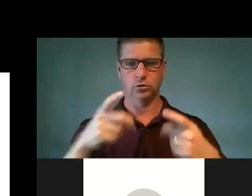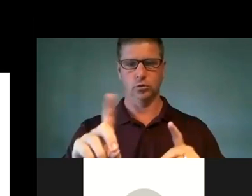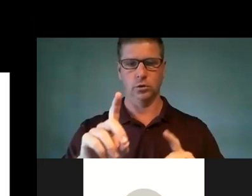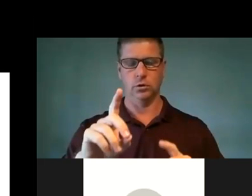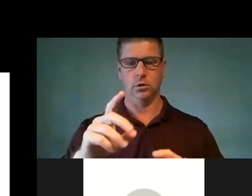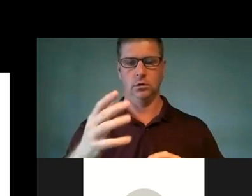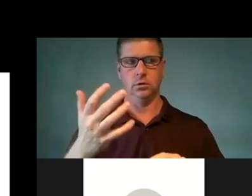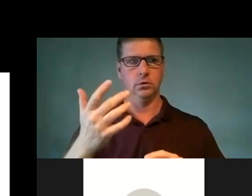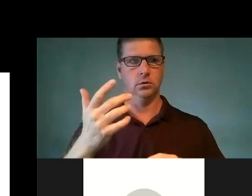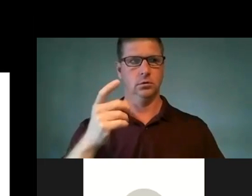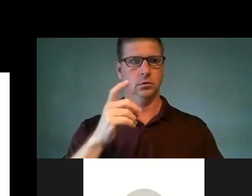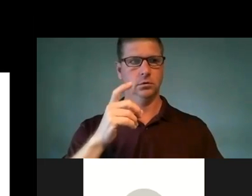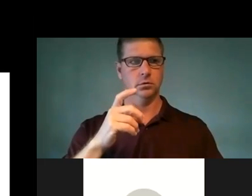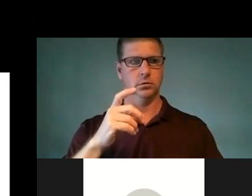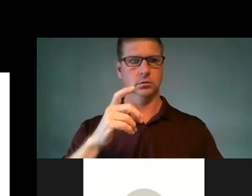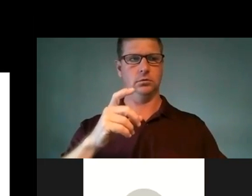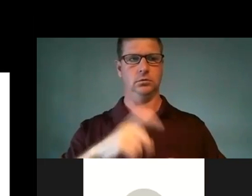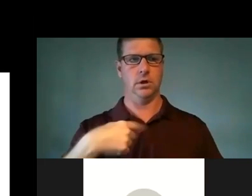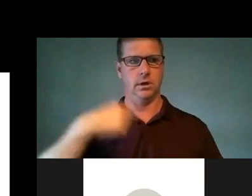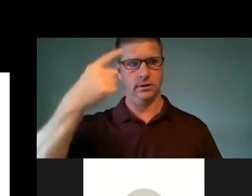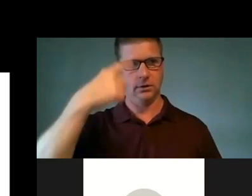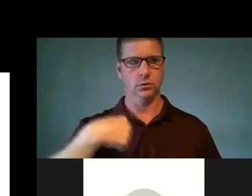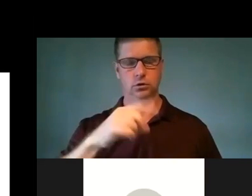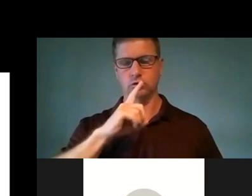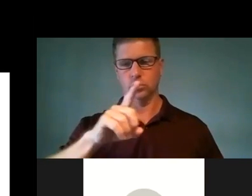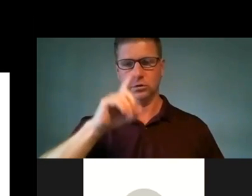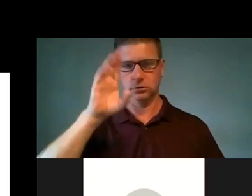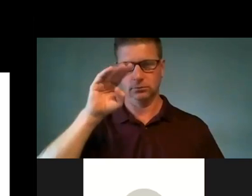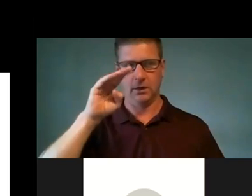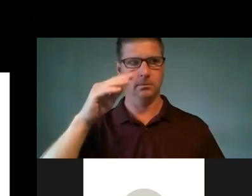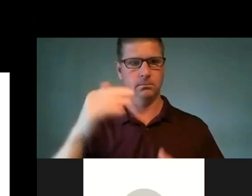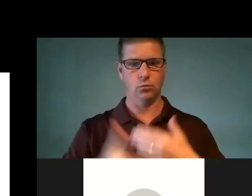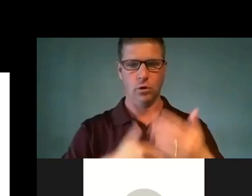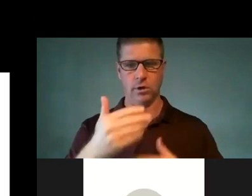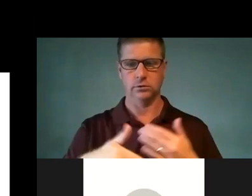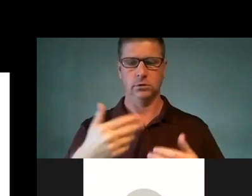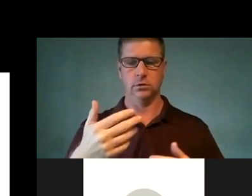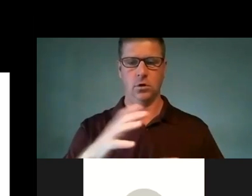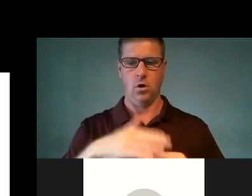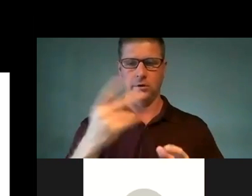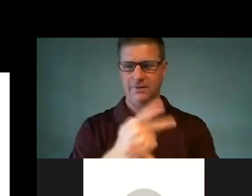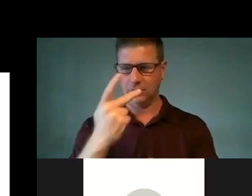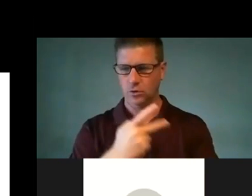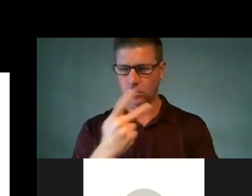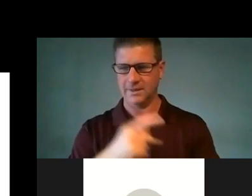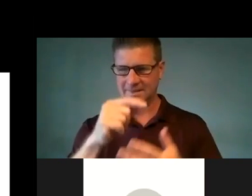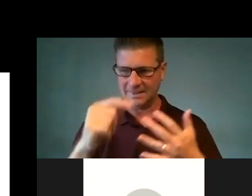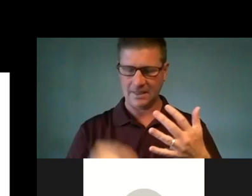time, I think we should expect progress on, hammering out the details